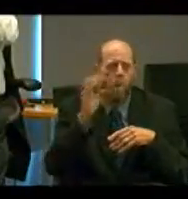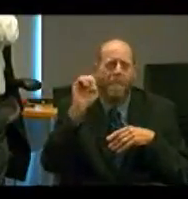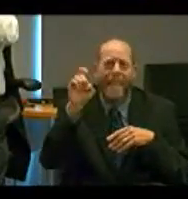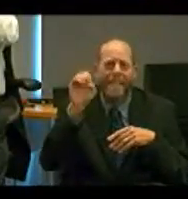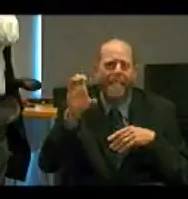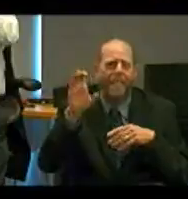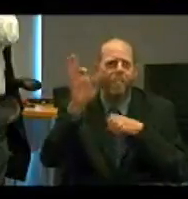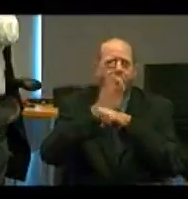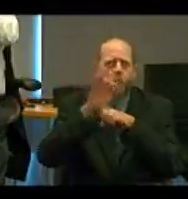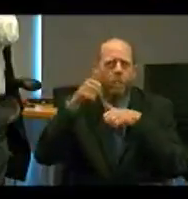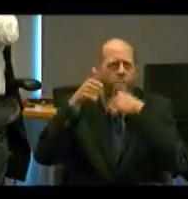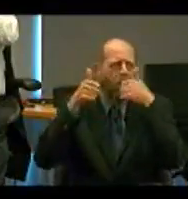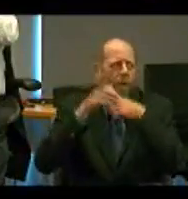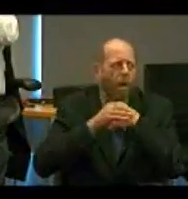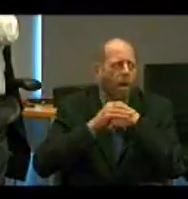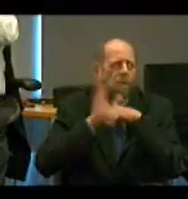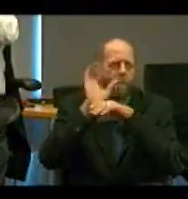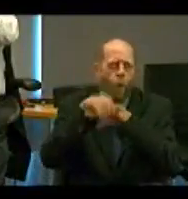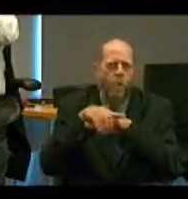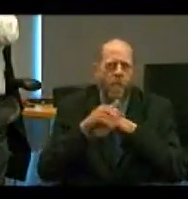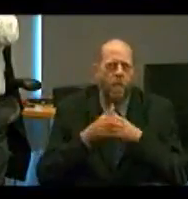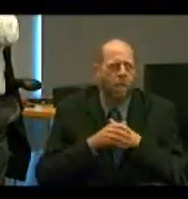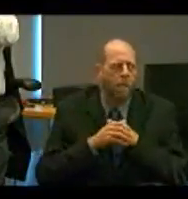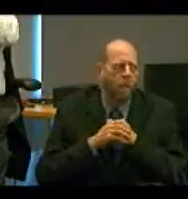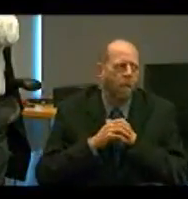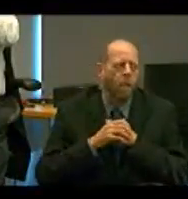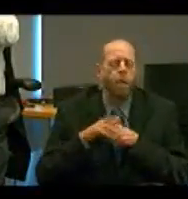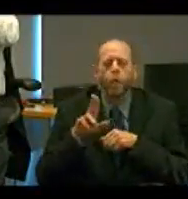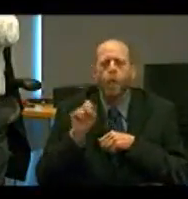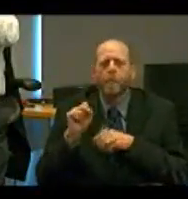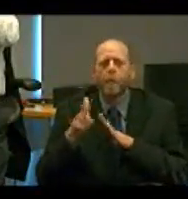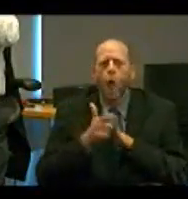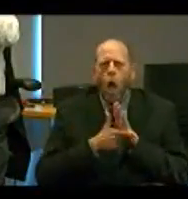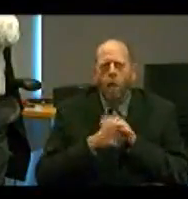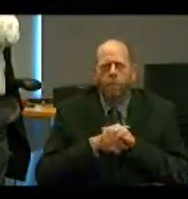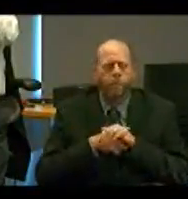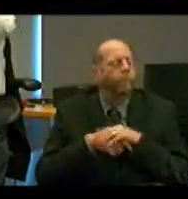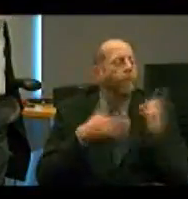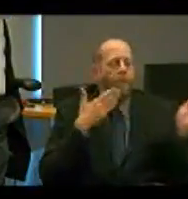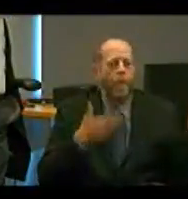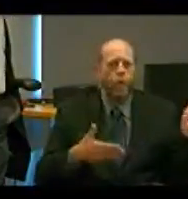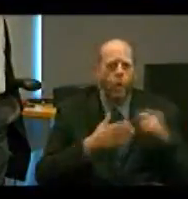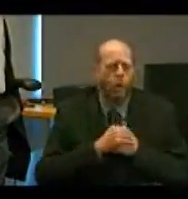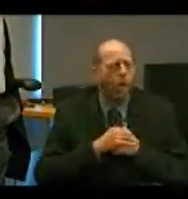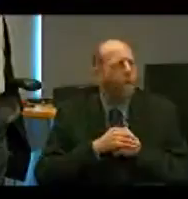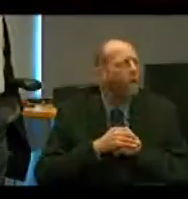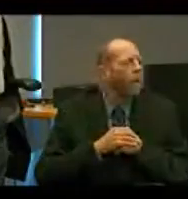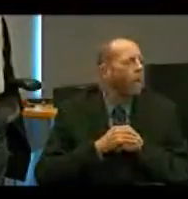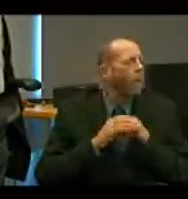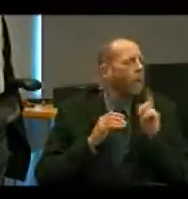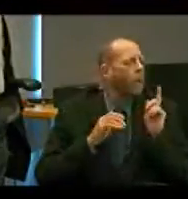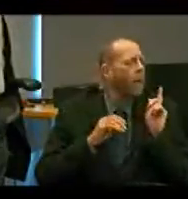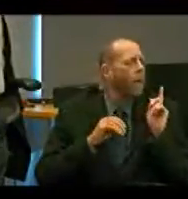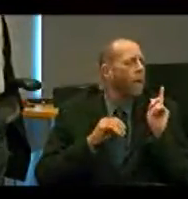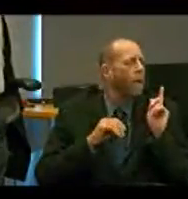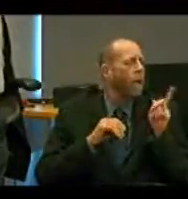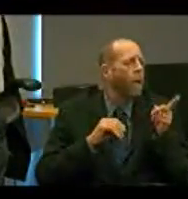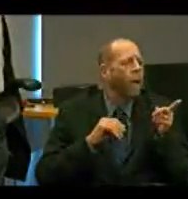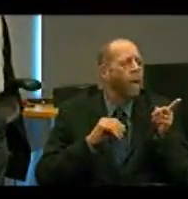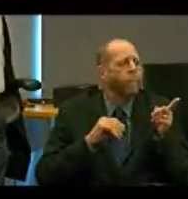executive functions of enforcing U.S. law. Thank you. Ms. Morris? Dr. Morris?